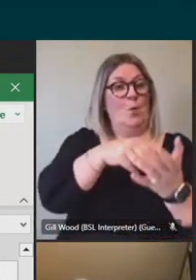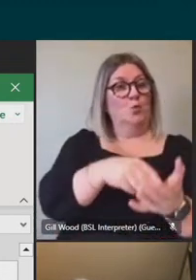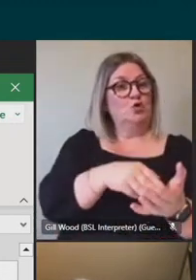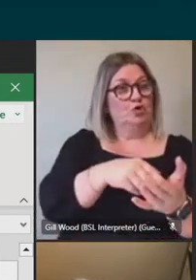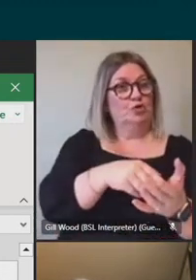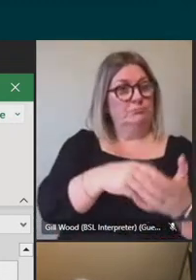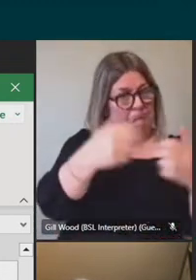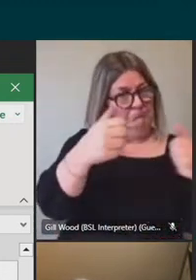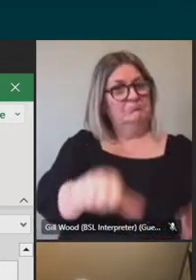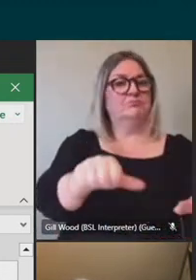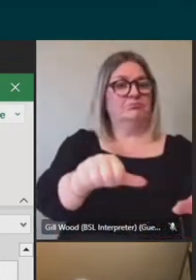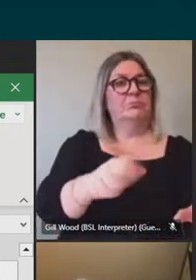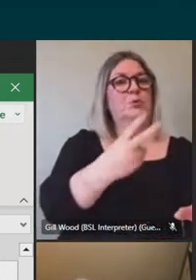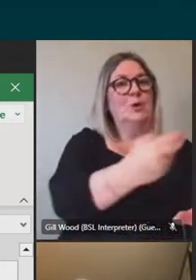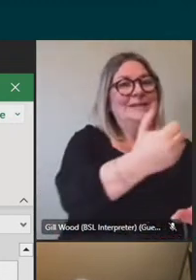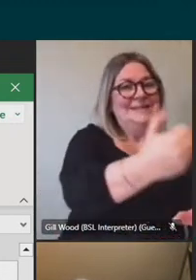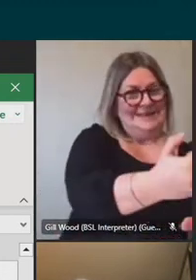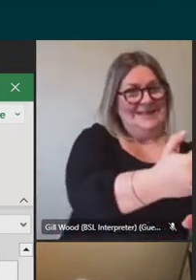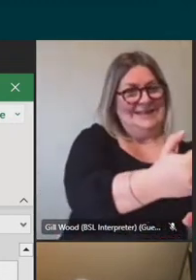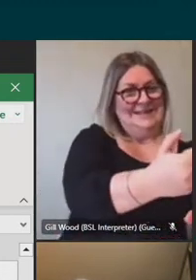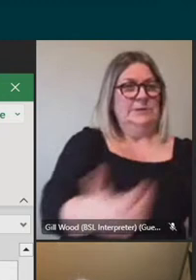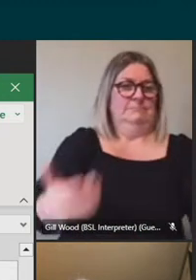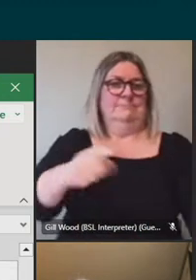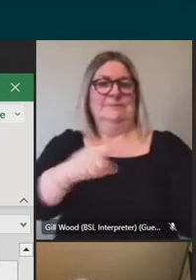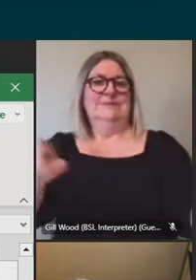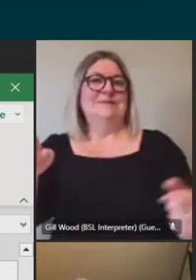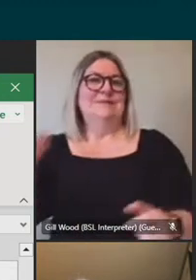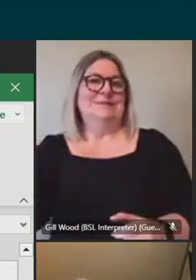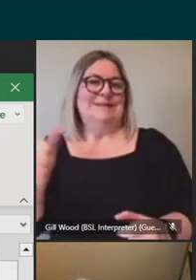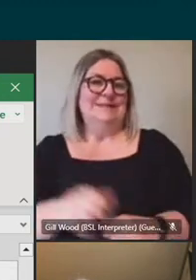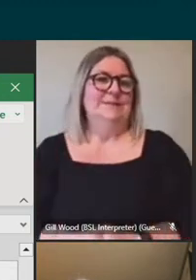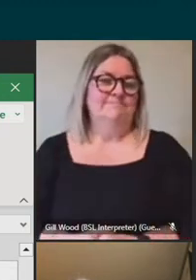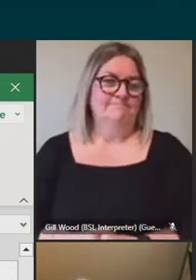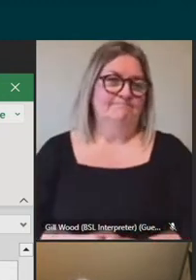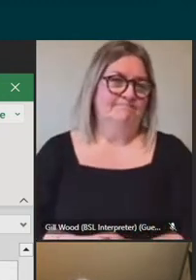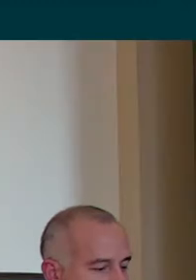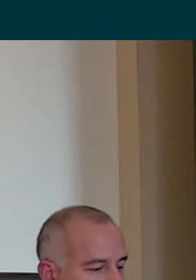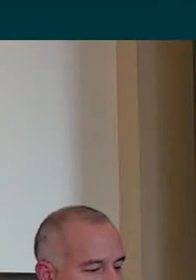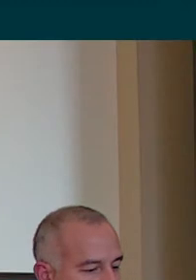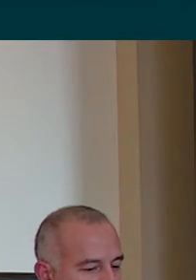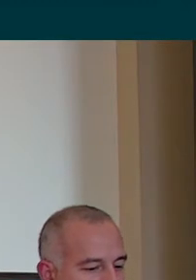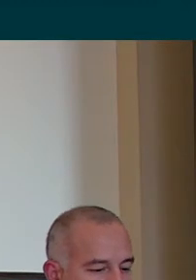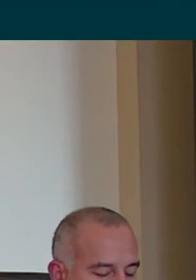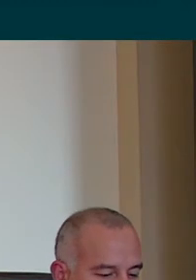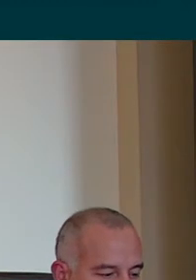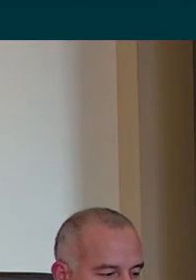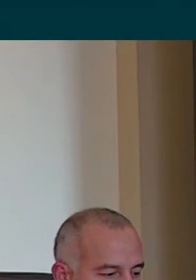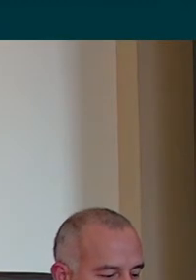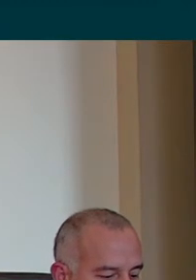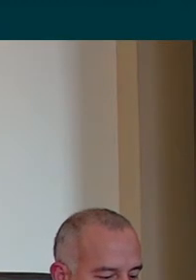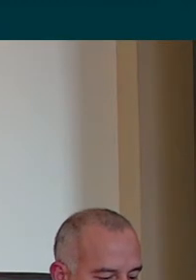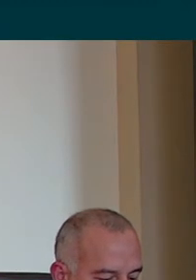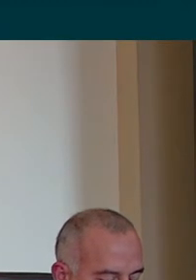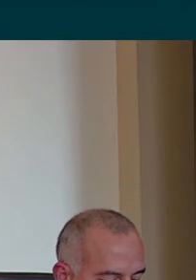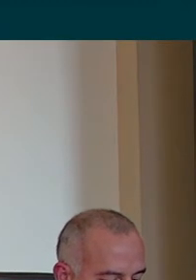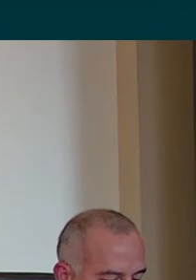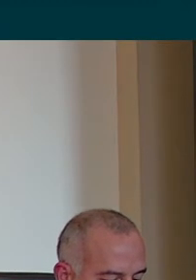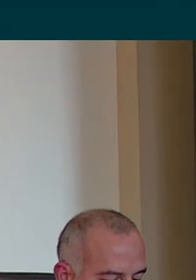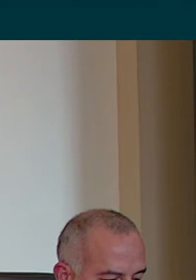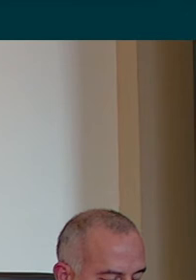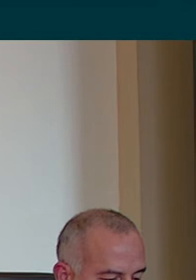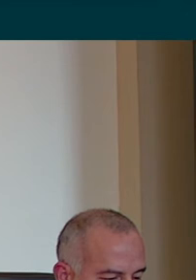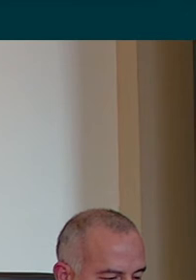by 26 votes to 16. Thank you very much, members, and Vlad, for your support there.